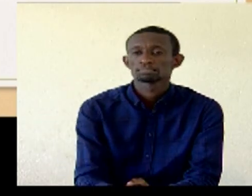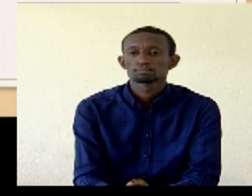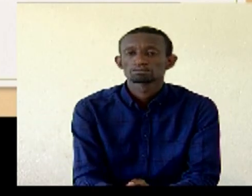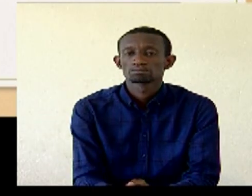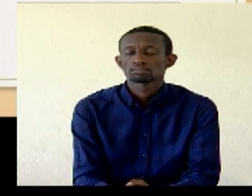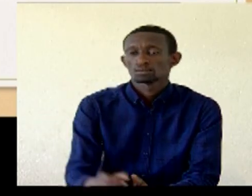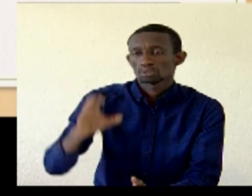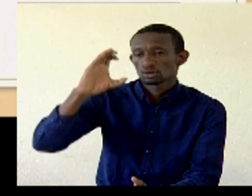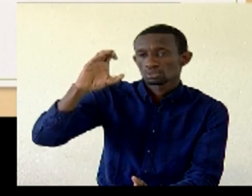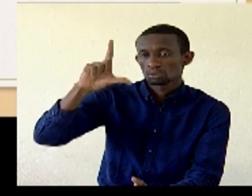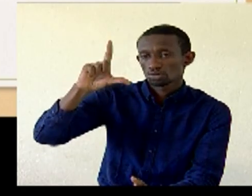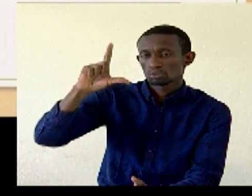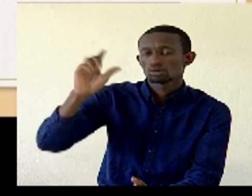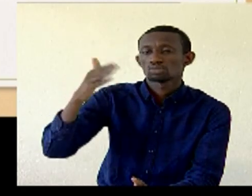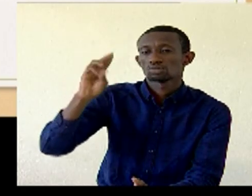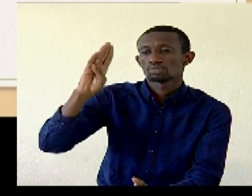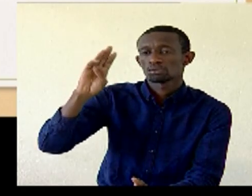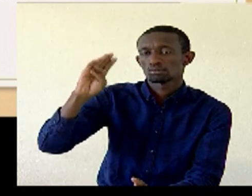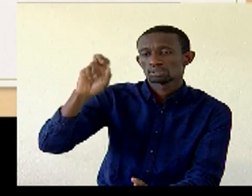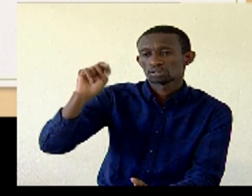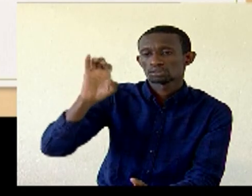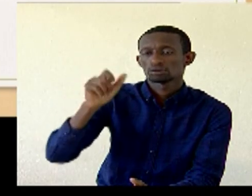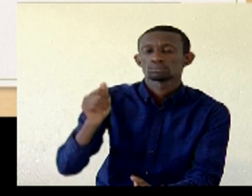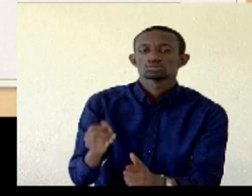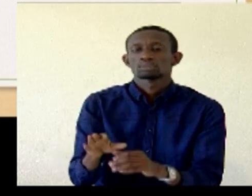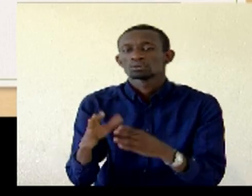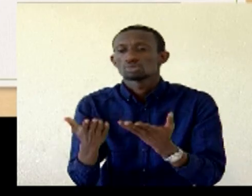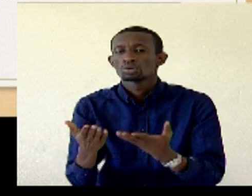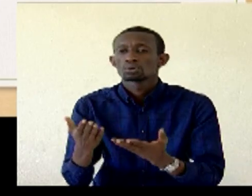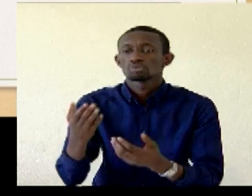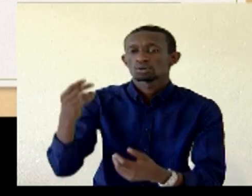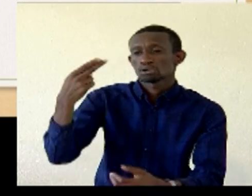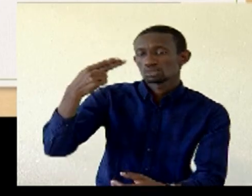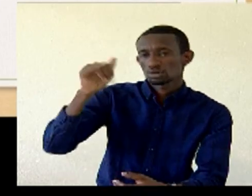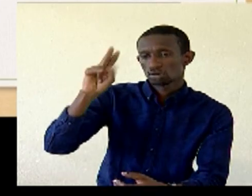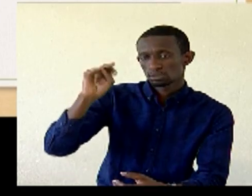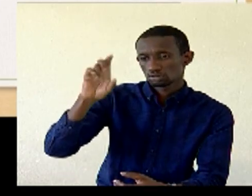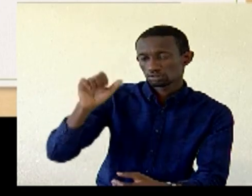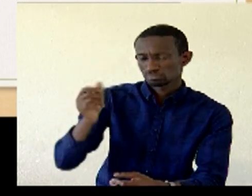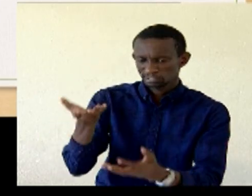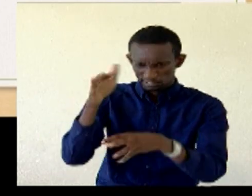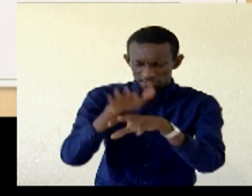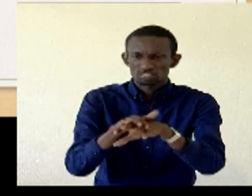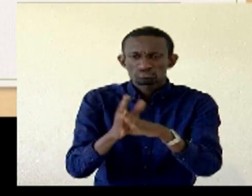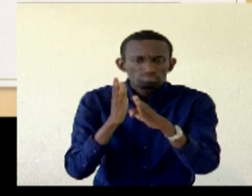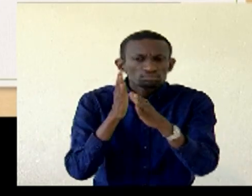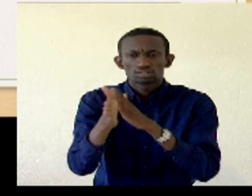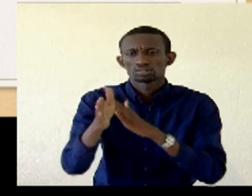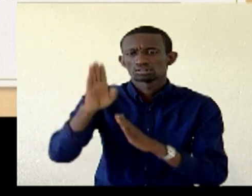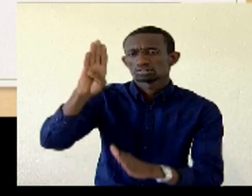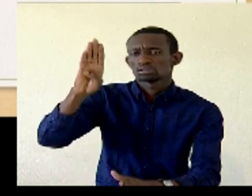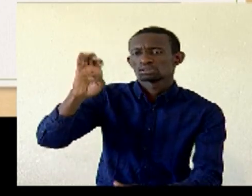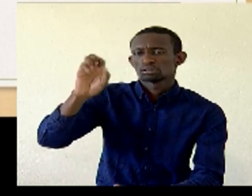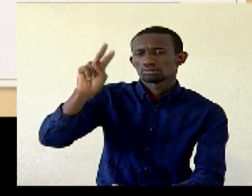the chlorobenzene or the bromobenzene or the halogens attached directly on the benzene ring. When